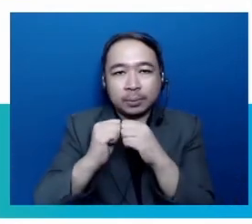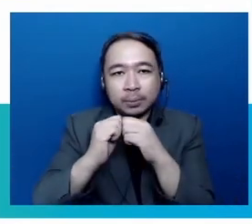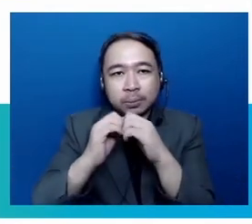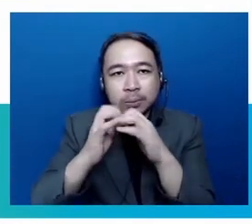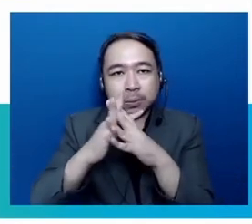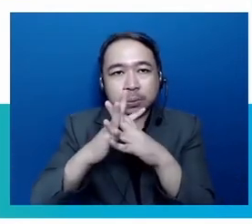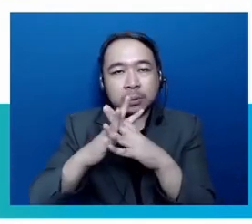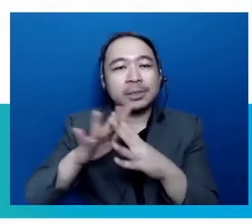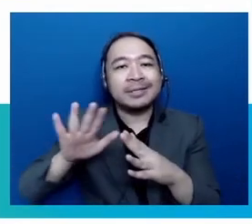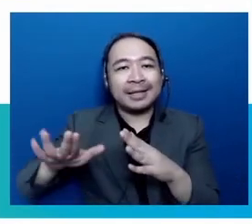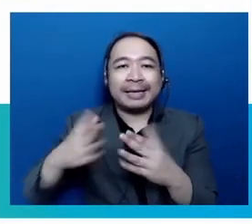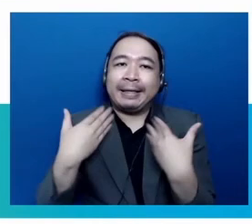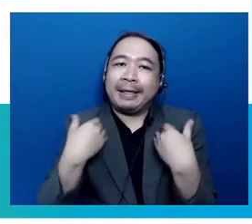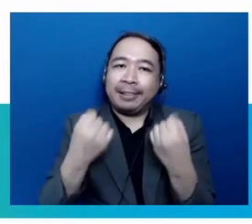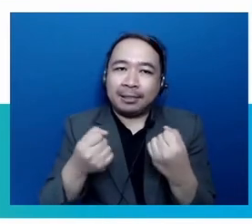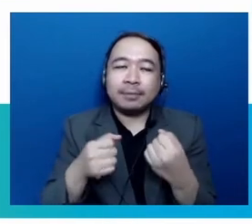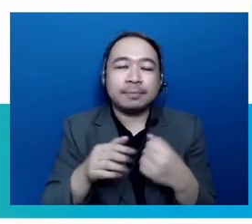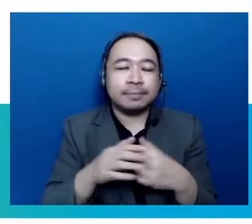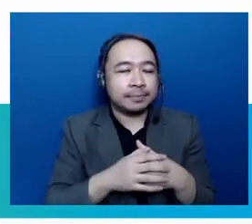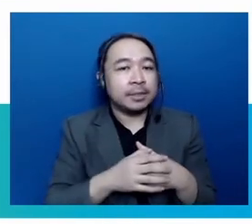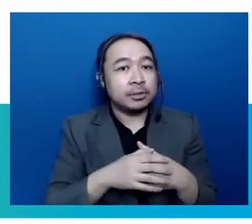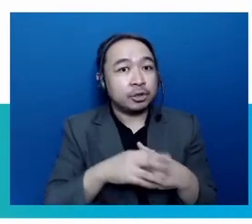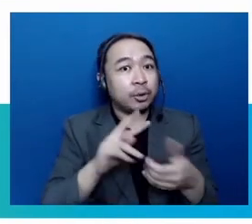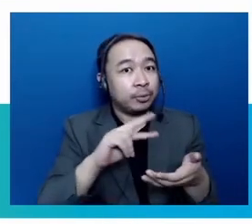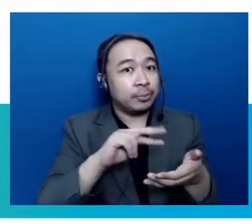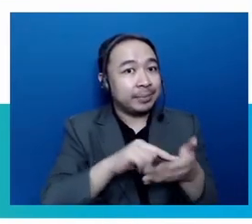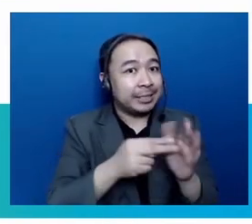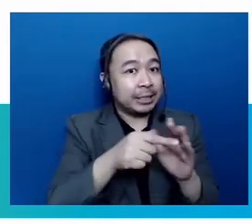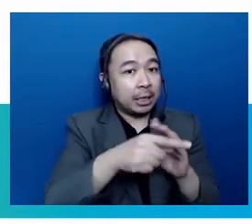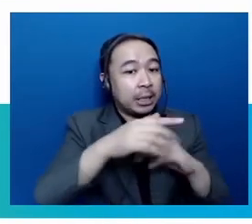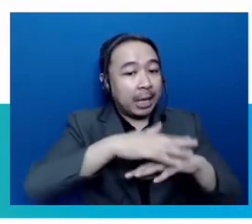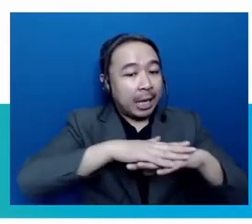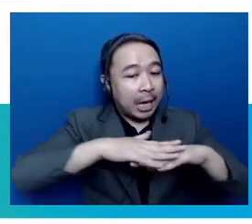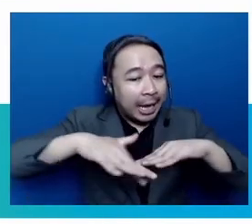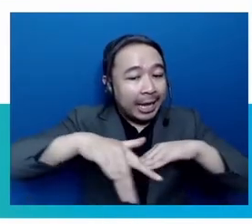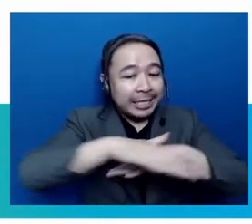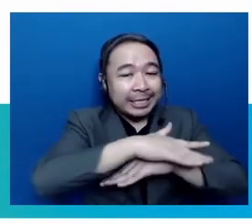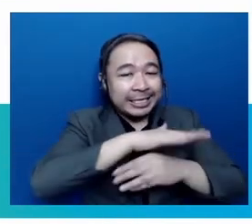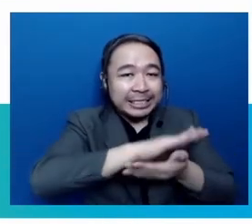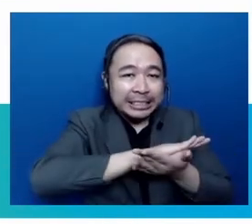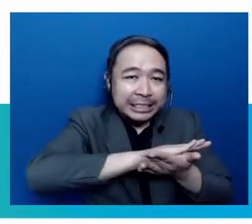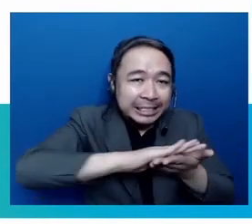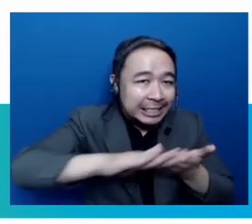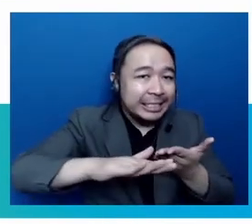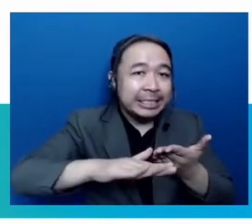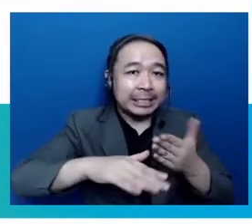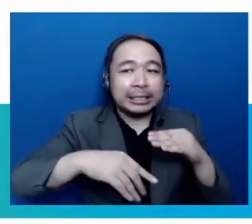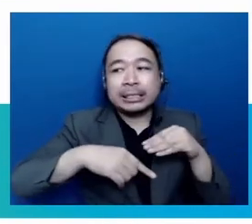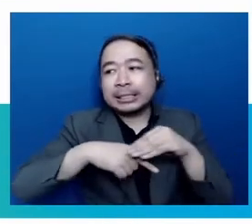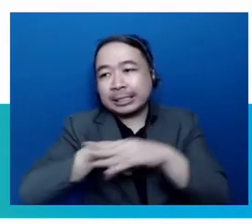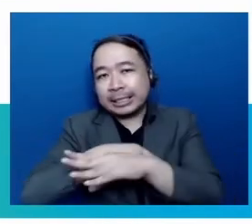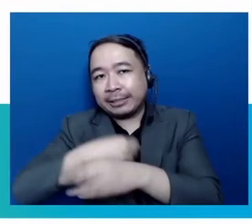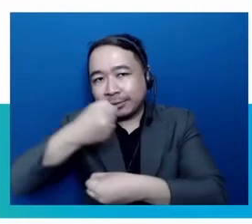Healthy and clean ocean is also their business, and they are the